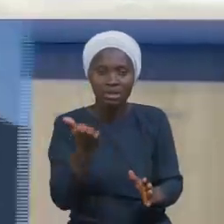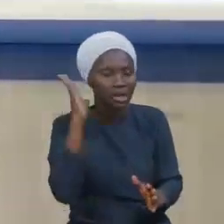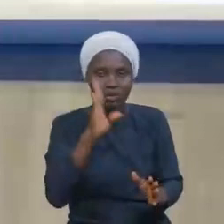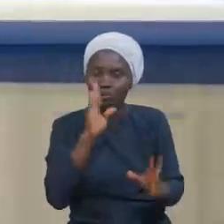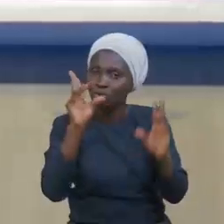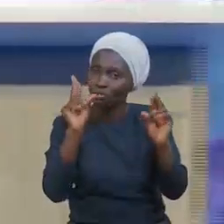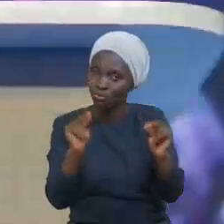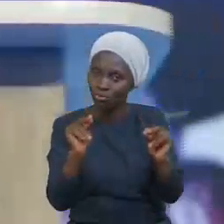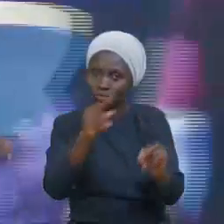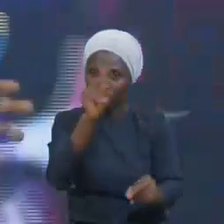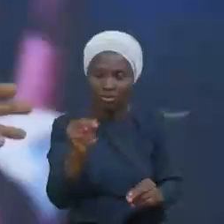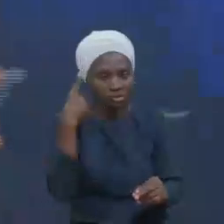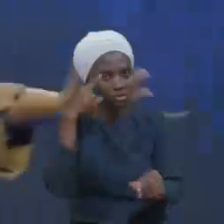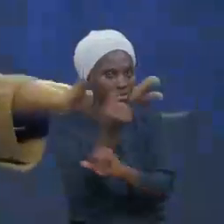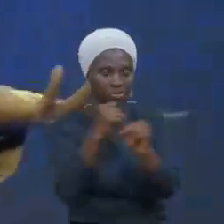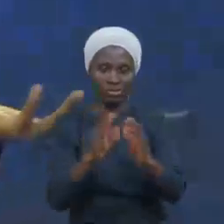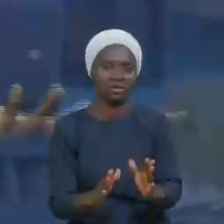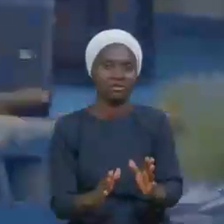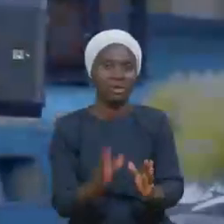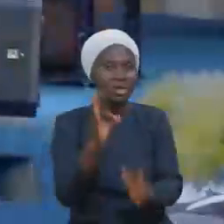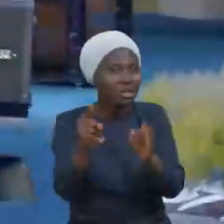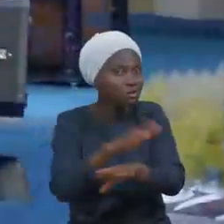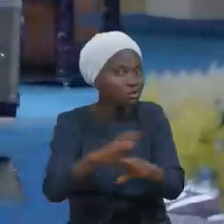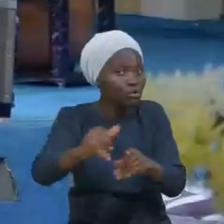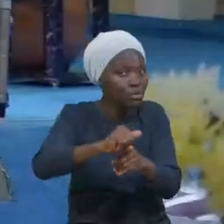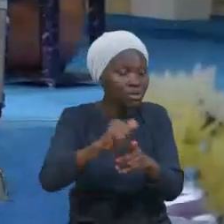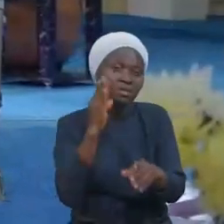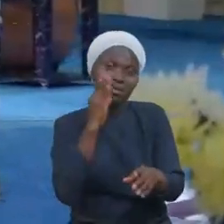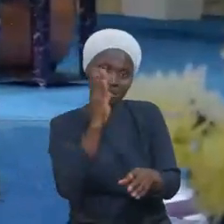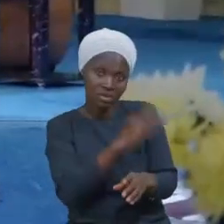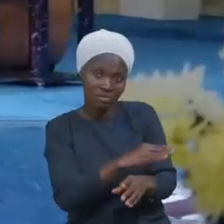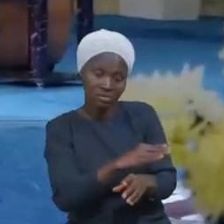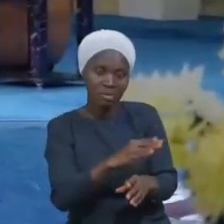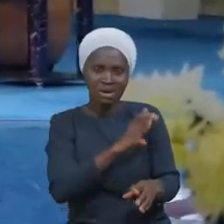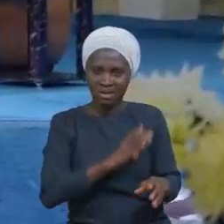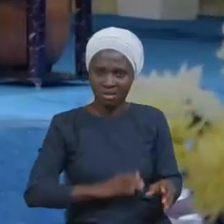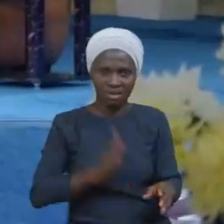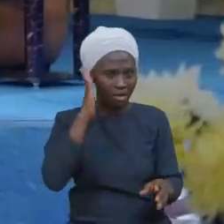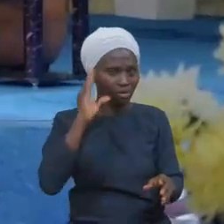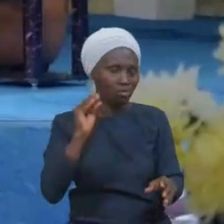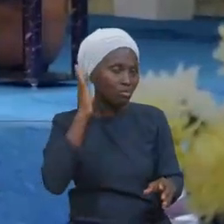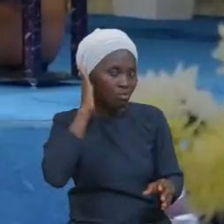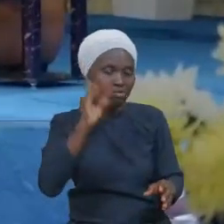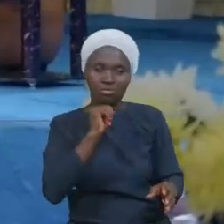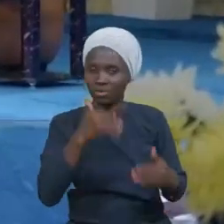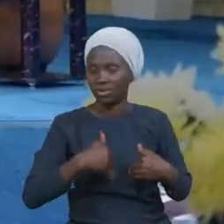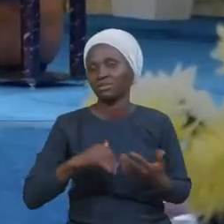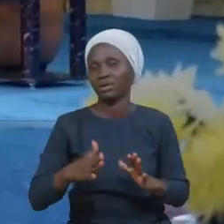you didn't do evil, Christ would not have died. Your sin slew